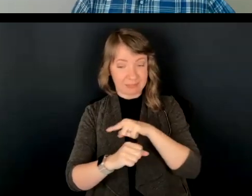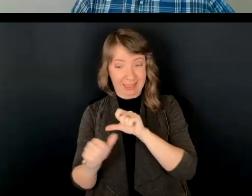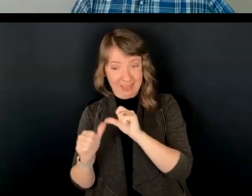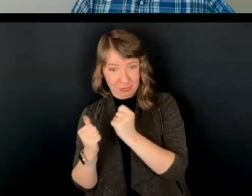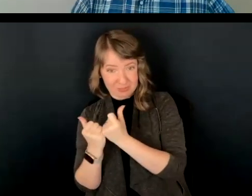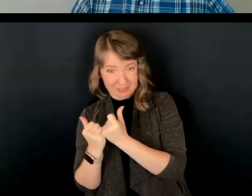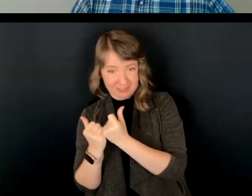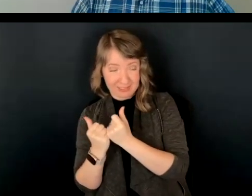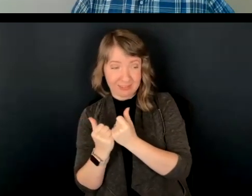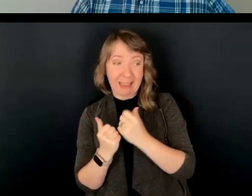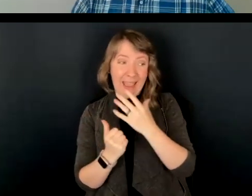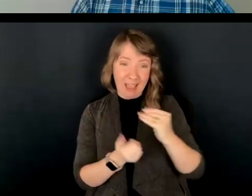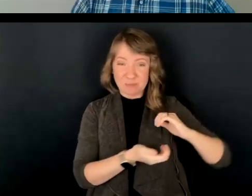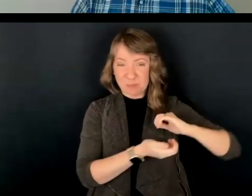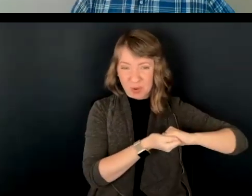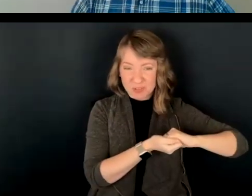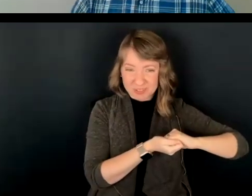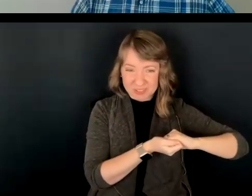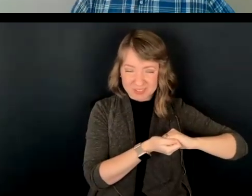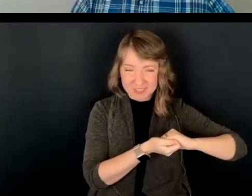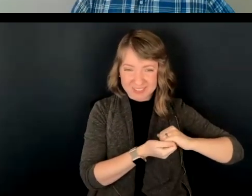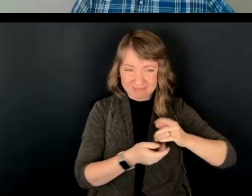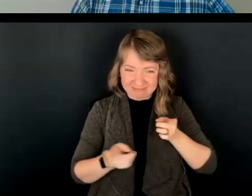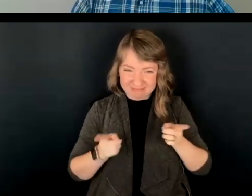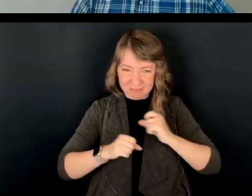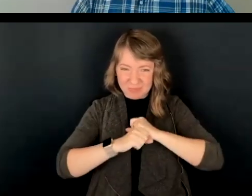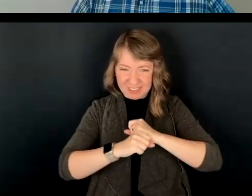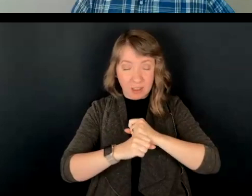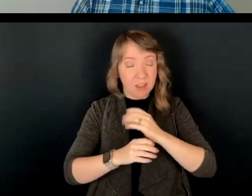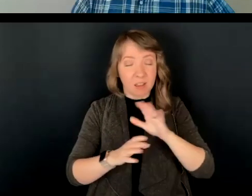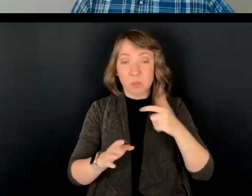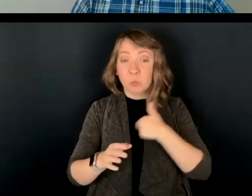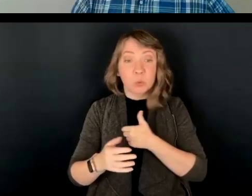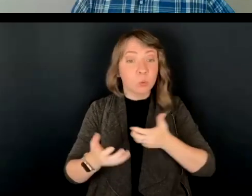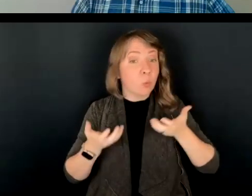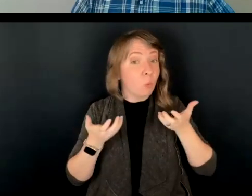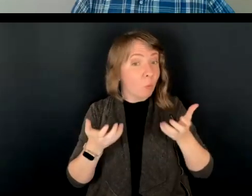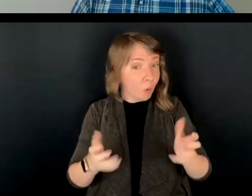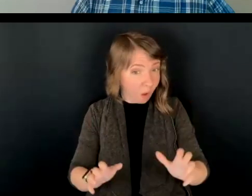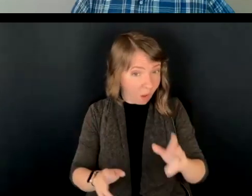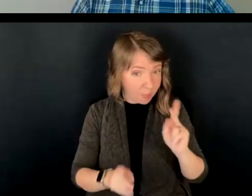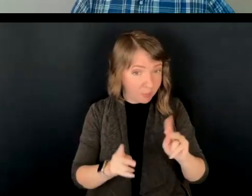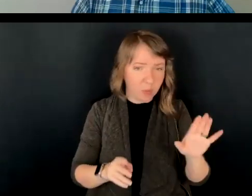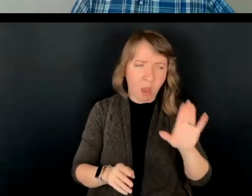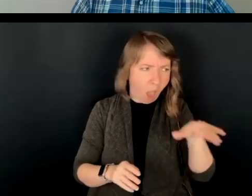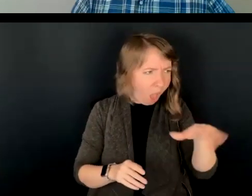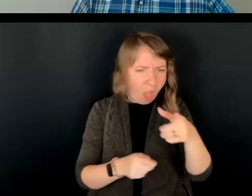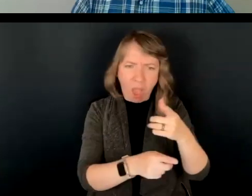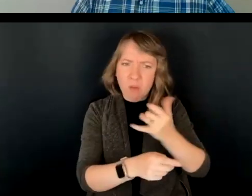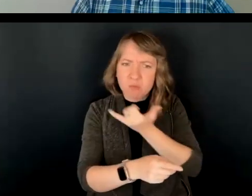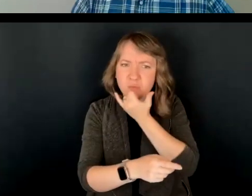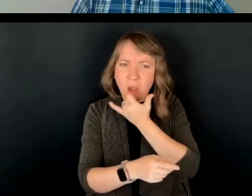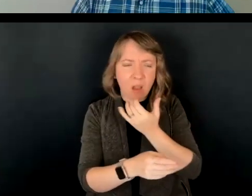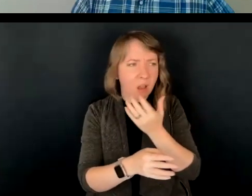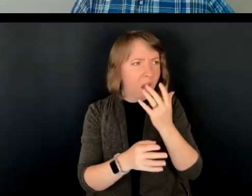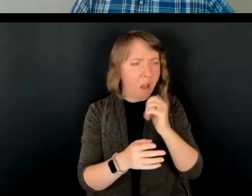partner, because the last thing we would ever want to have happen is for someone to come in and say, well, this wasn't done right, and now somebody